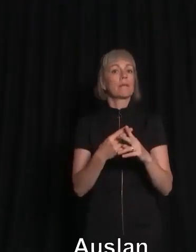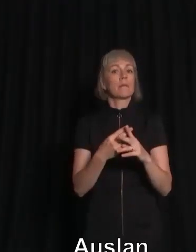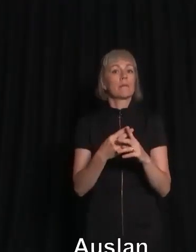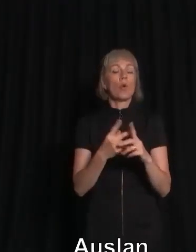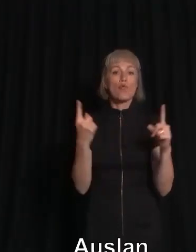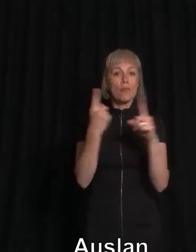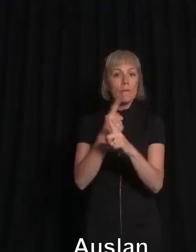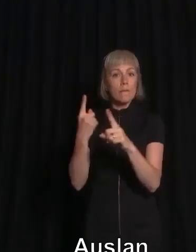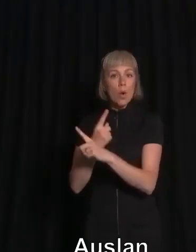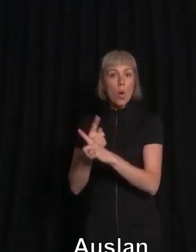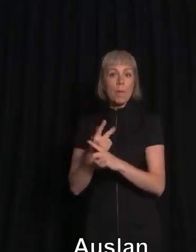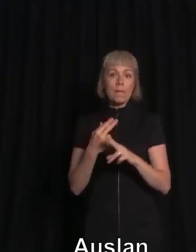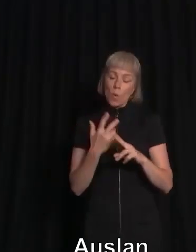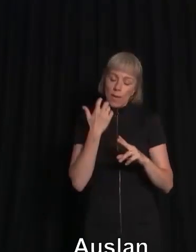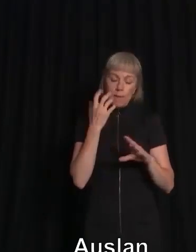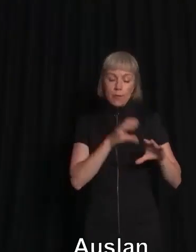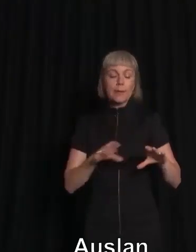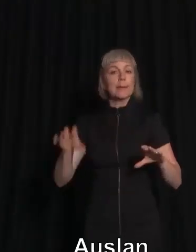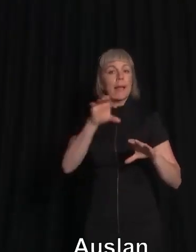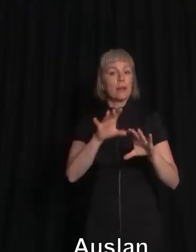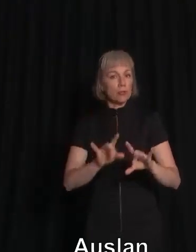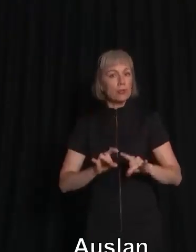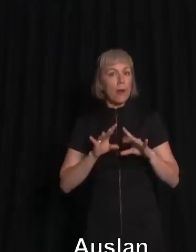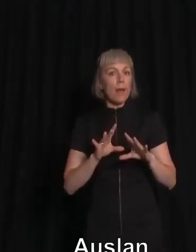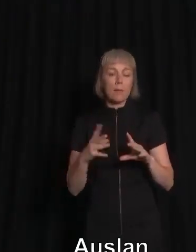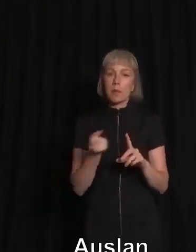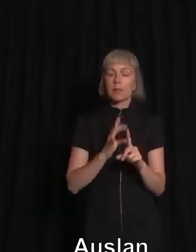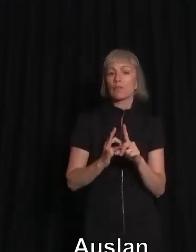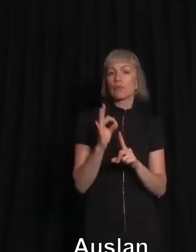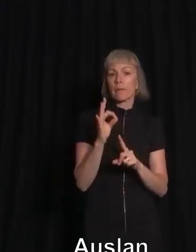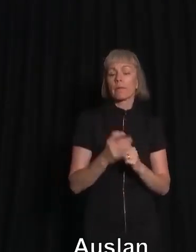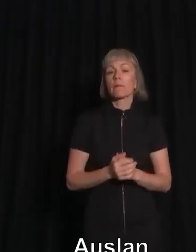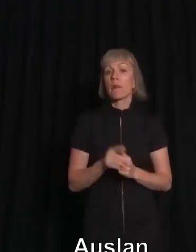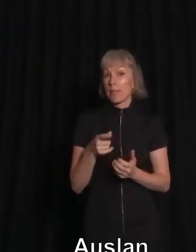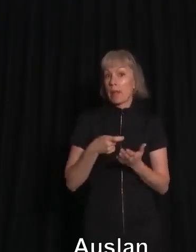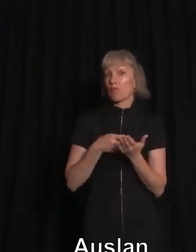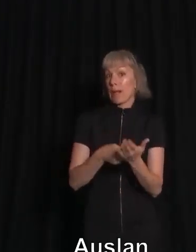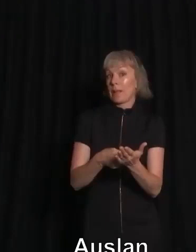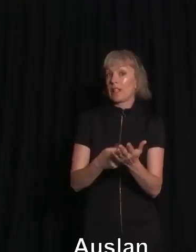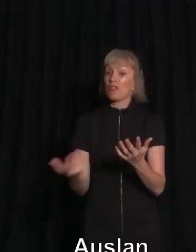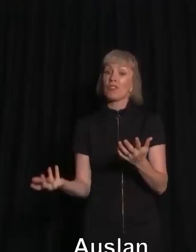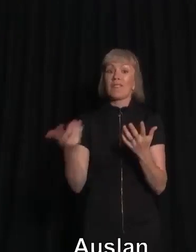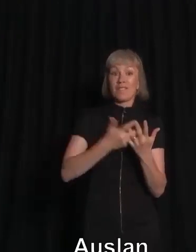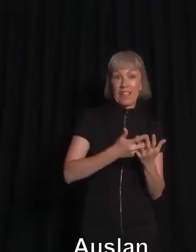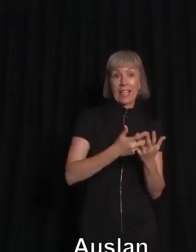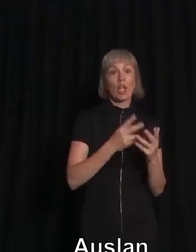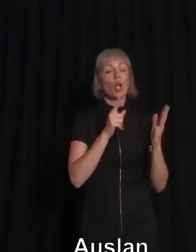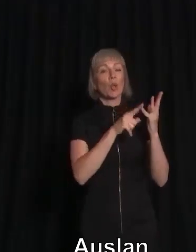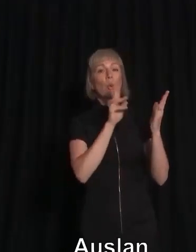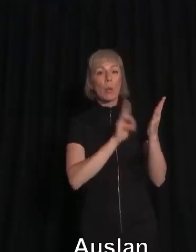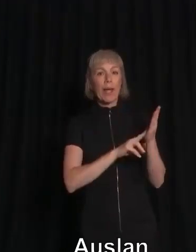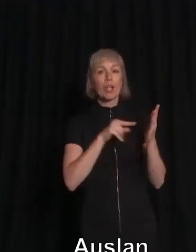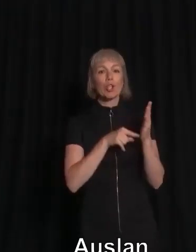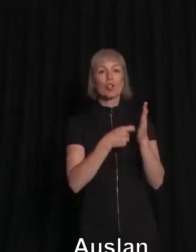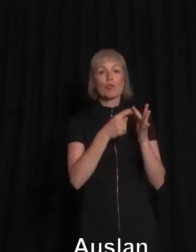every jurisdiction in Australia. The recommendations fit with recommendations that UN treaty bodies and the